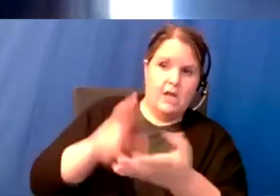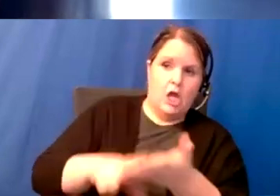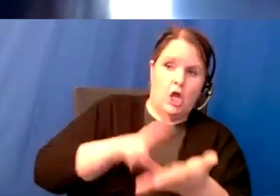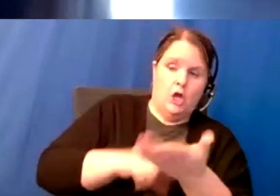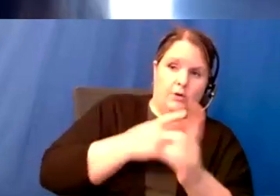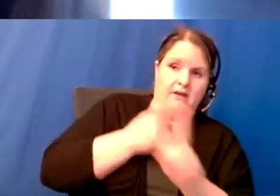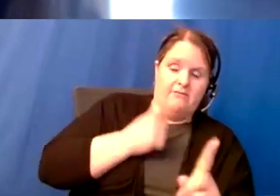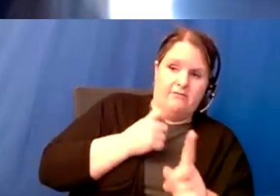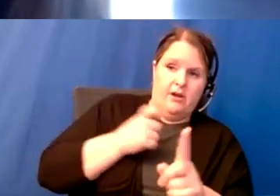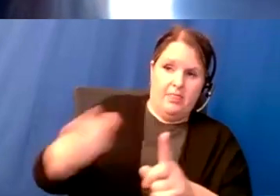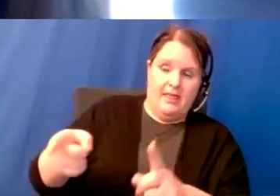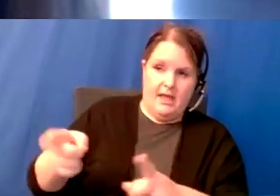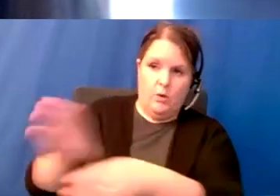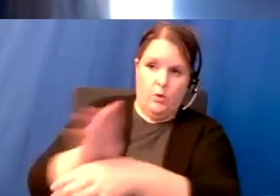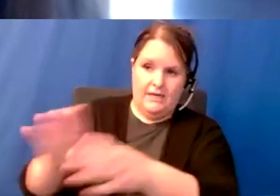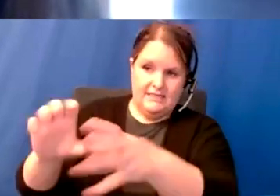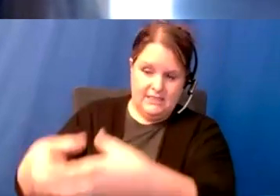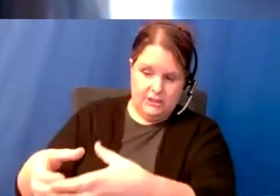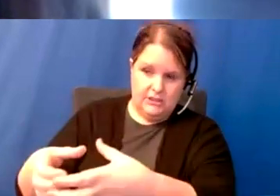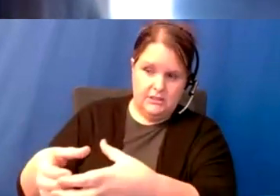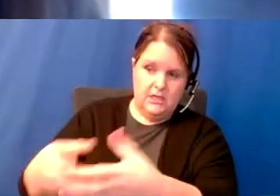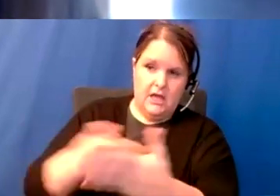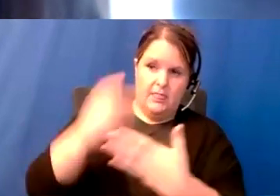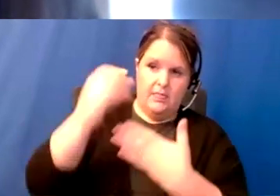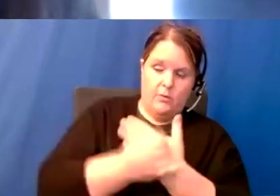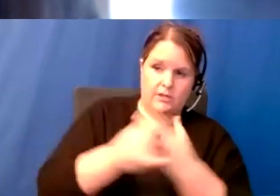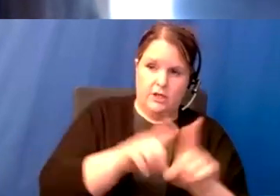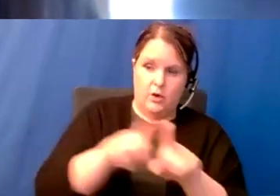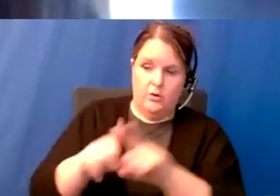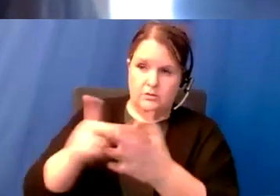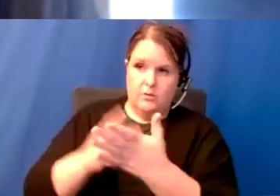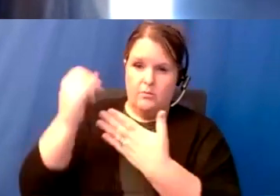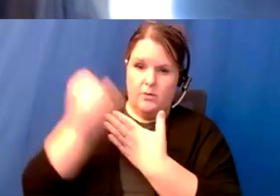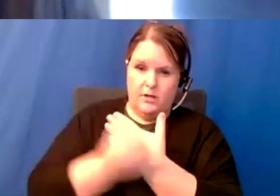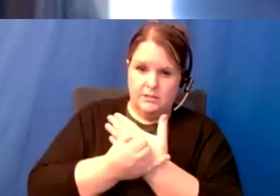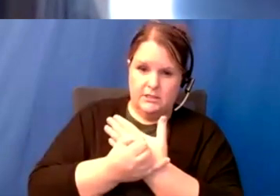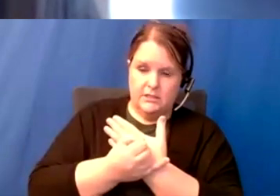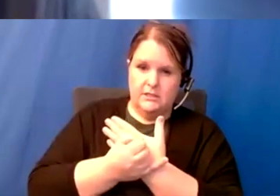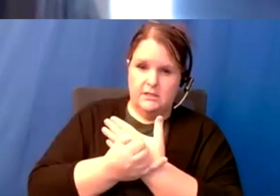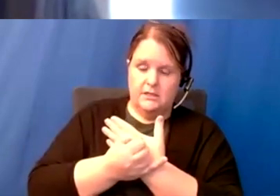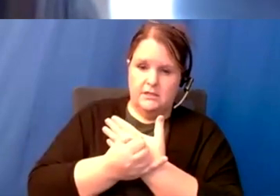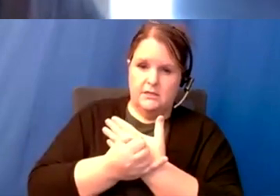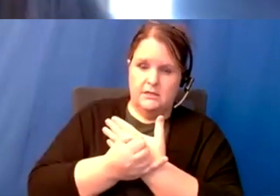that organization. And the project is also the project that they're